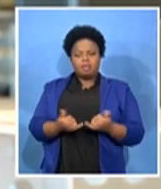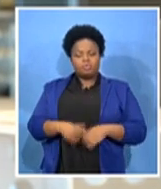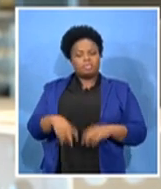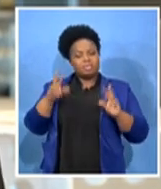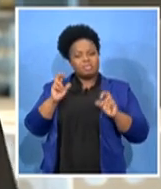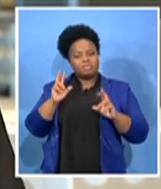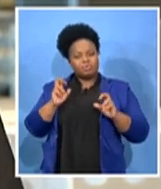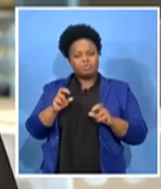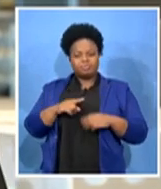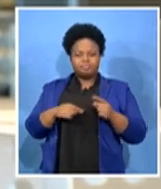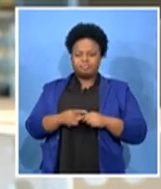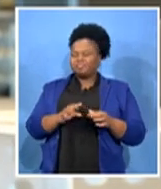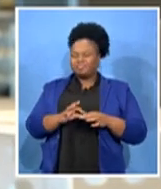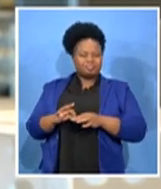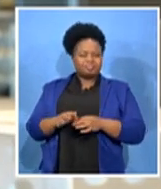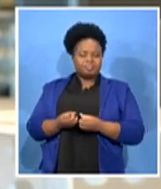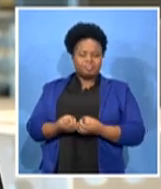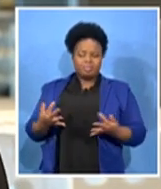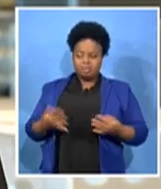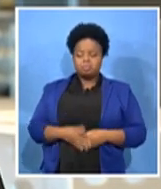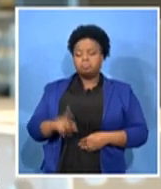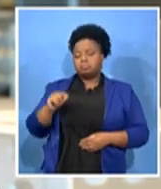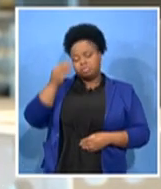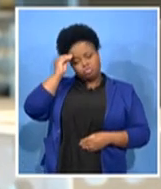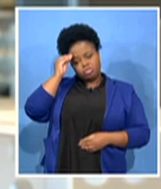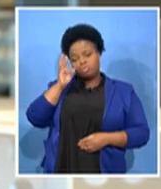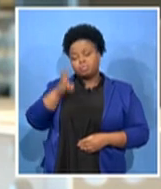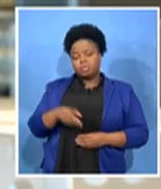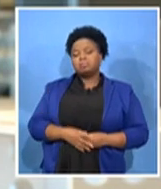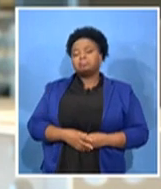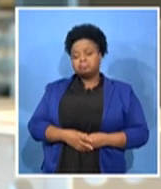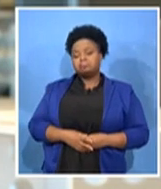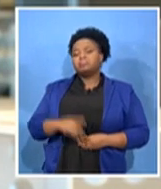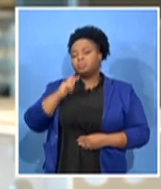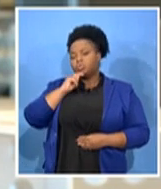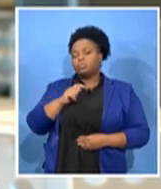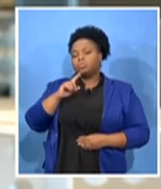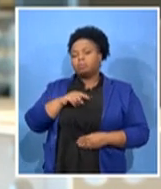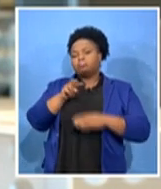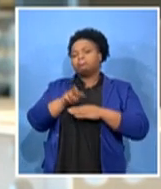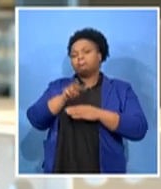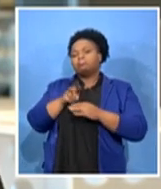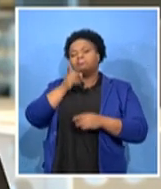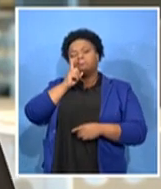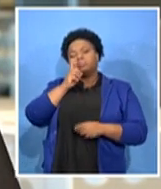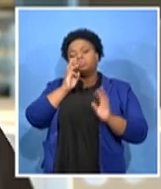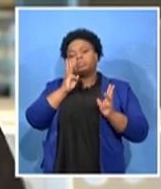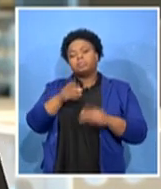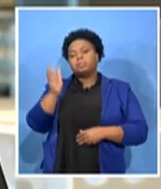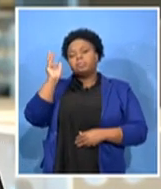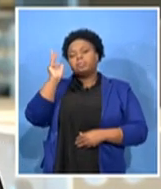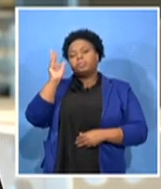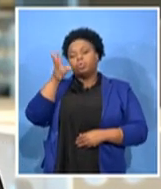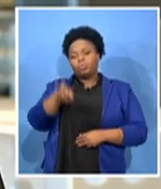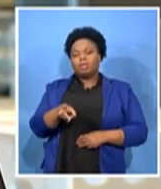it's going to be an interesting journey, Aldrin, as we monitor and we watch the speech that will be delivered later today by the ANC